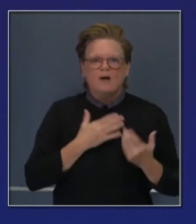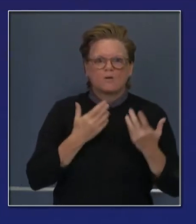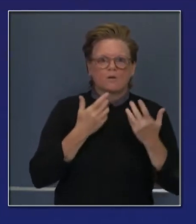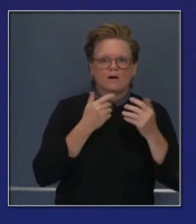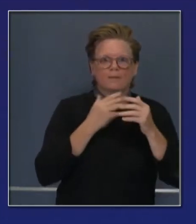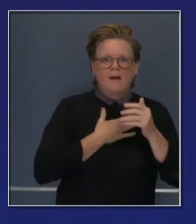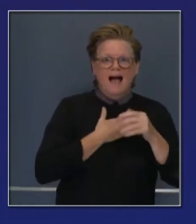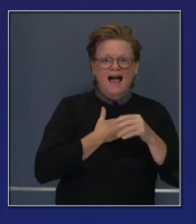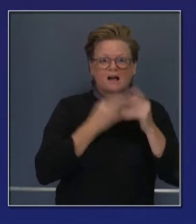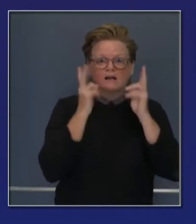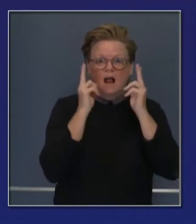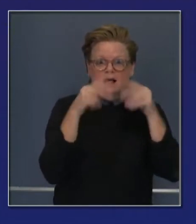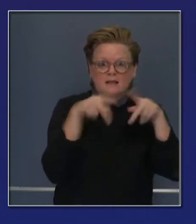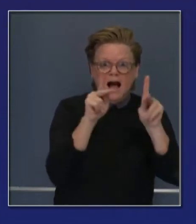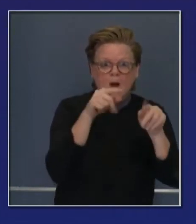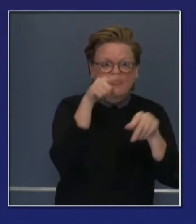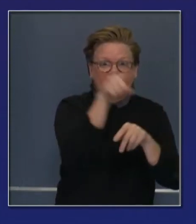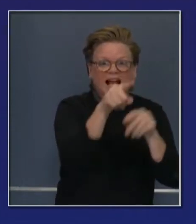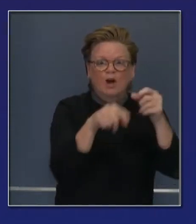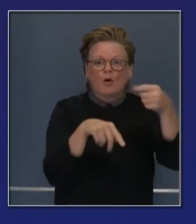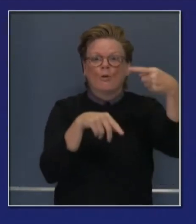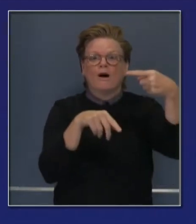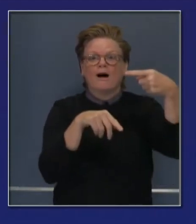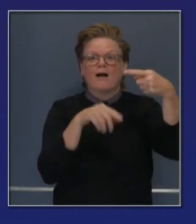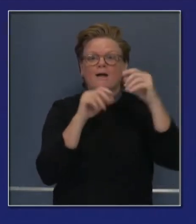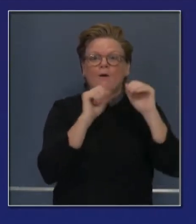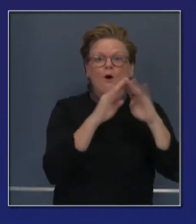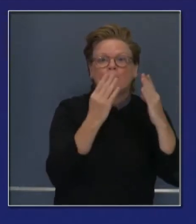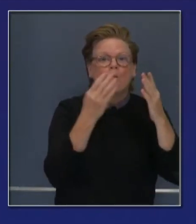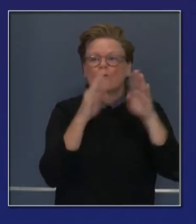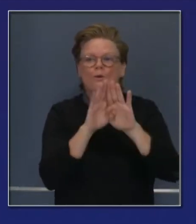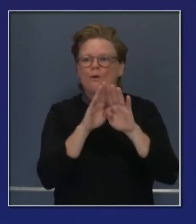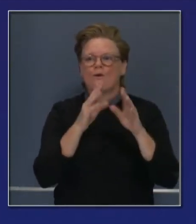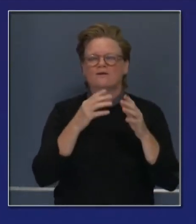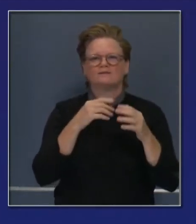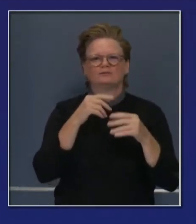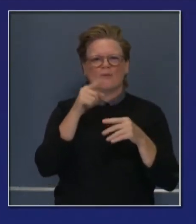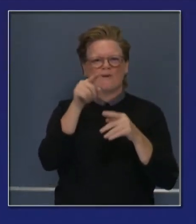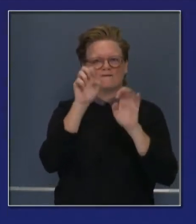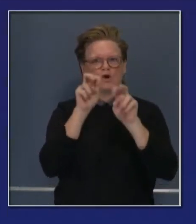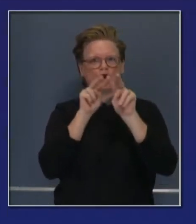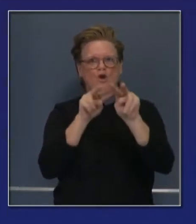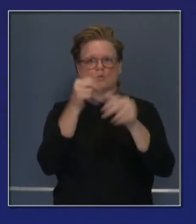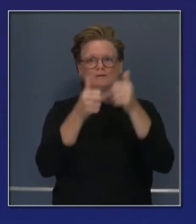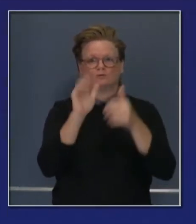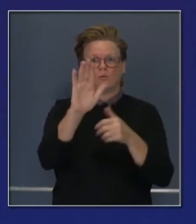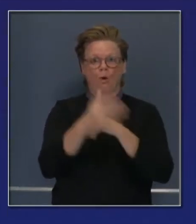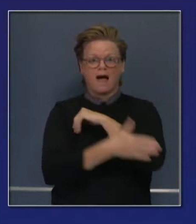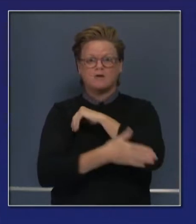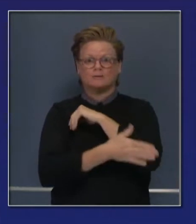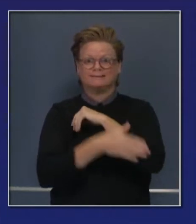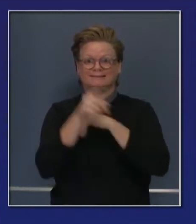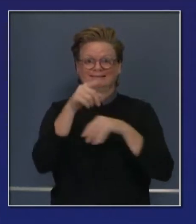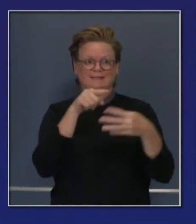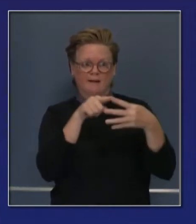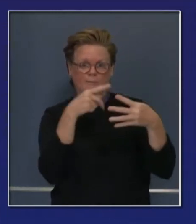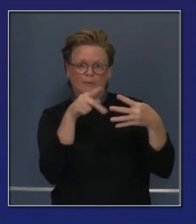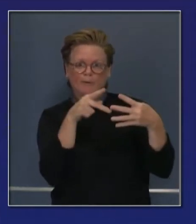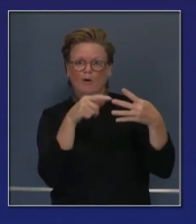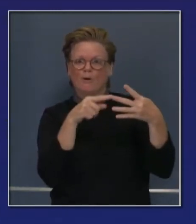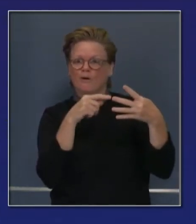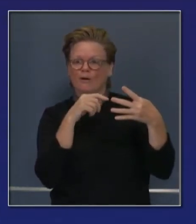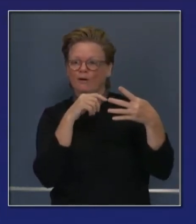to these guidelines based upon these tiers. And wasn't important, it wasn't just an aside. It is an important note that